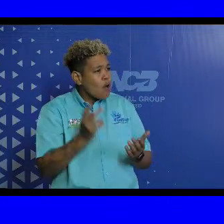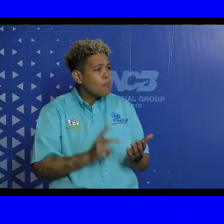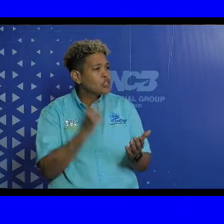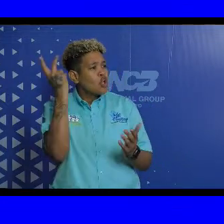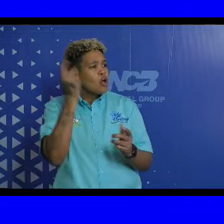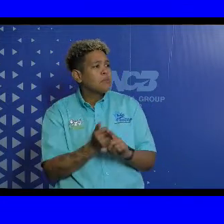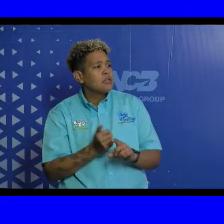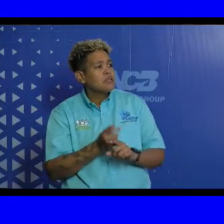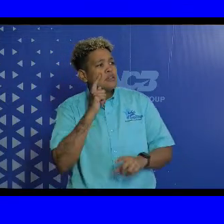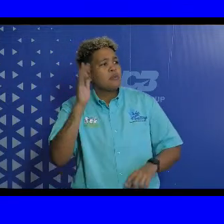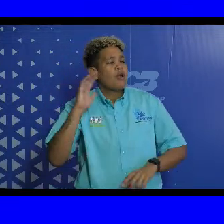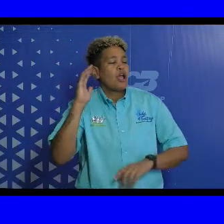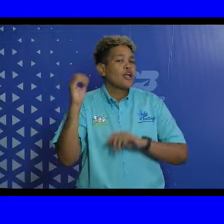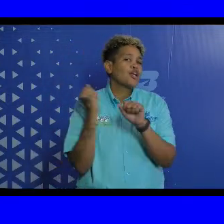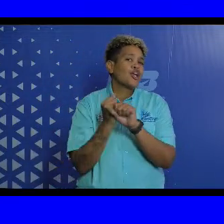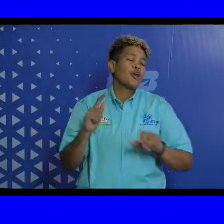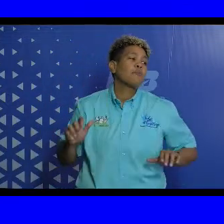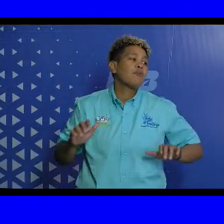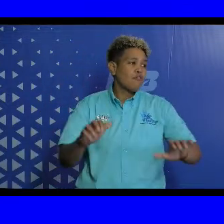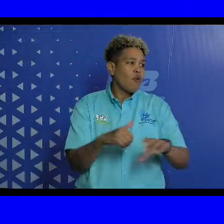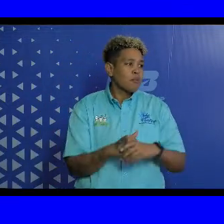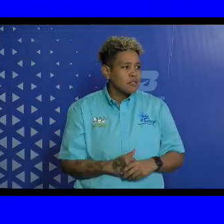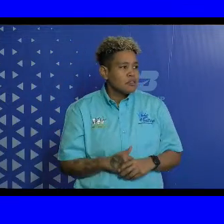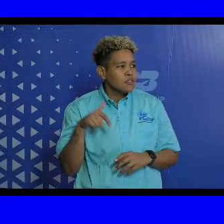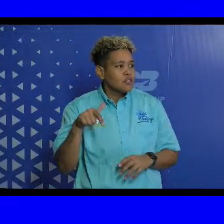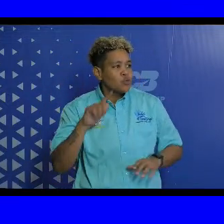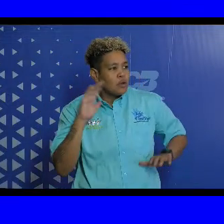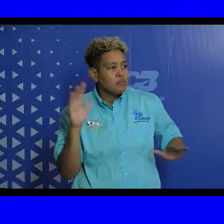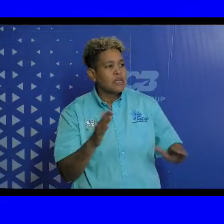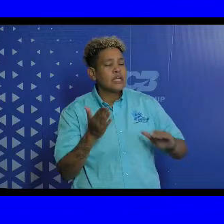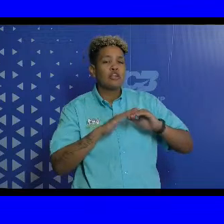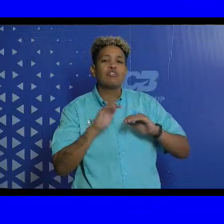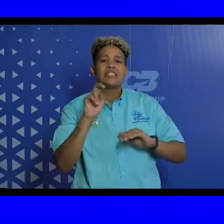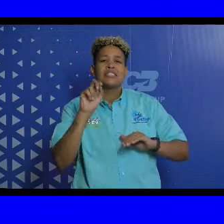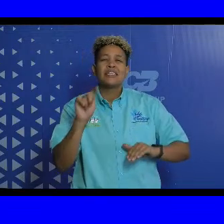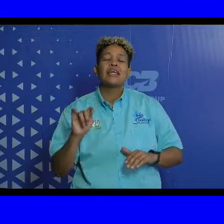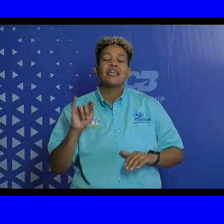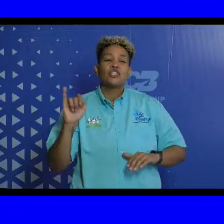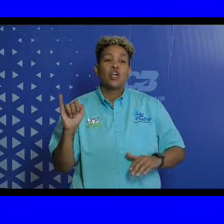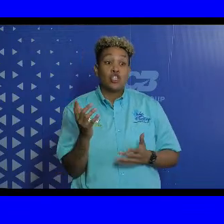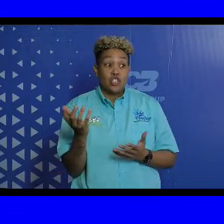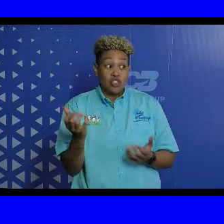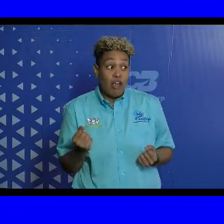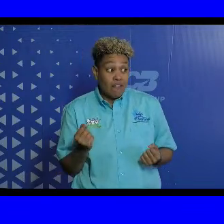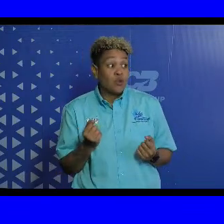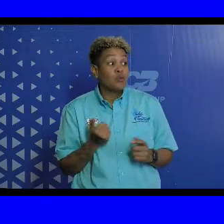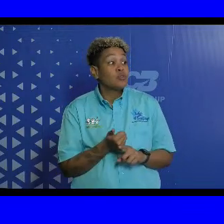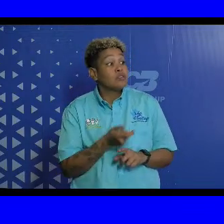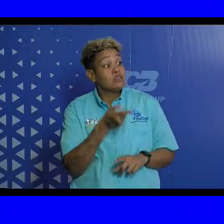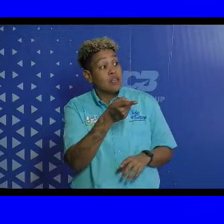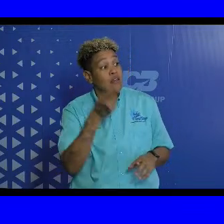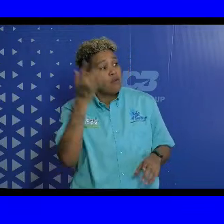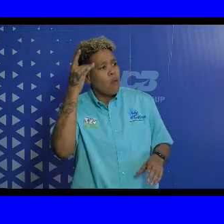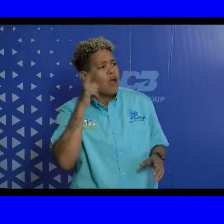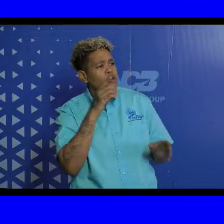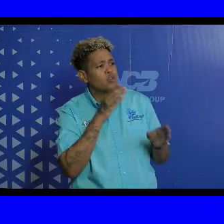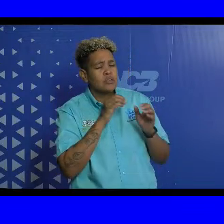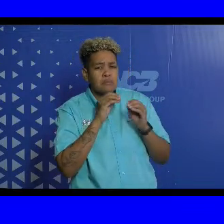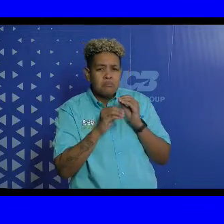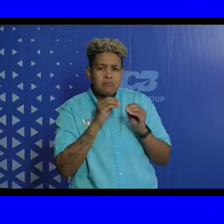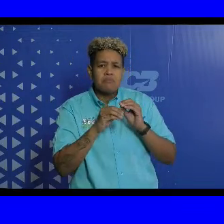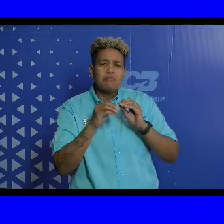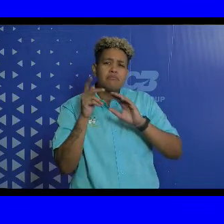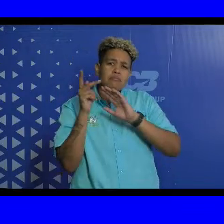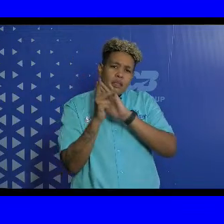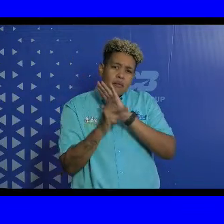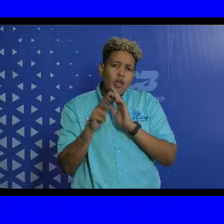doubling the prior year's performance. This was driven by increased net insurance revenues due to the maintenance of